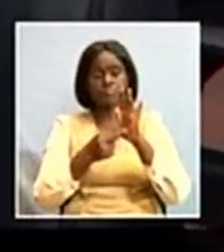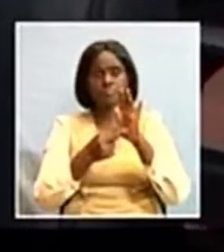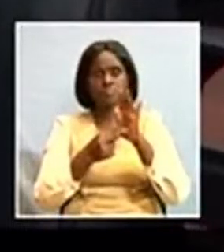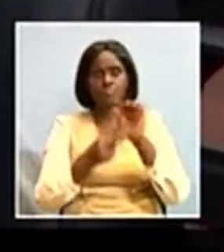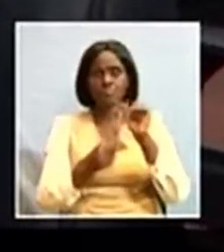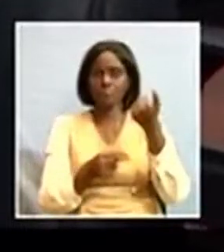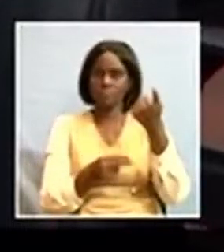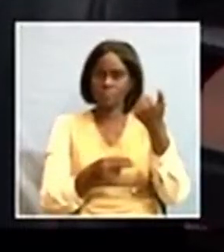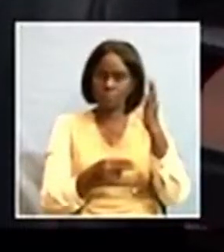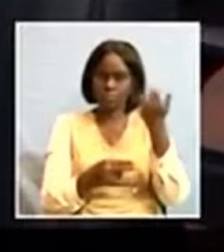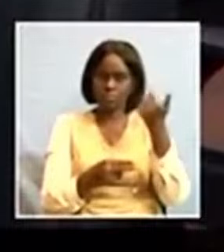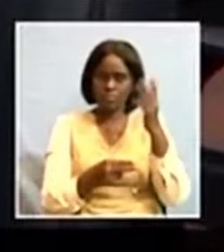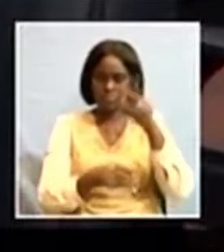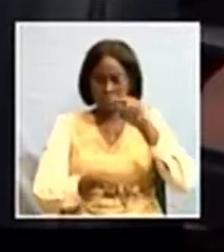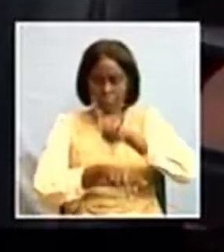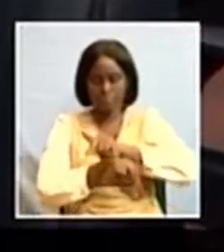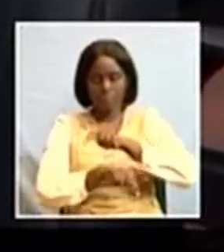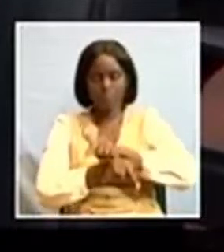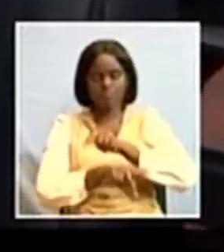15 projects,